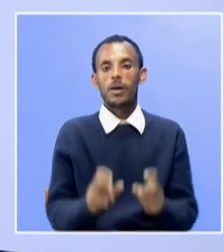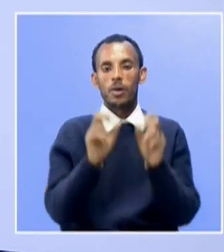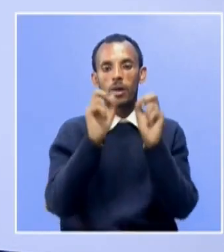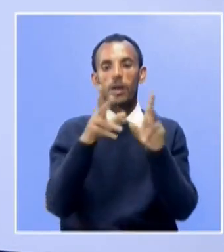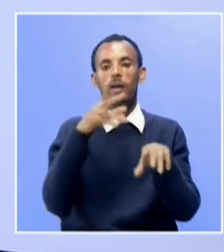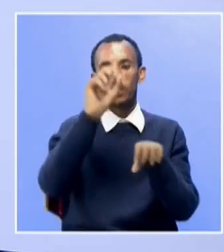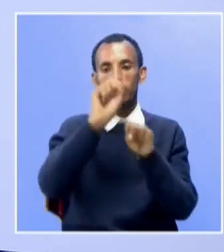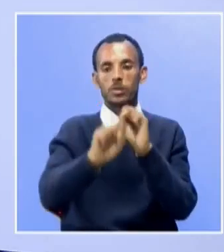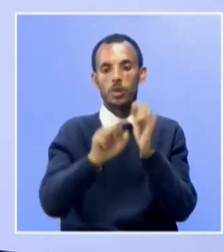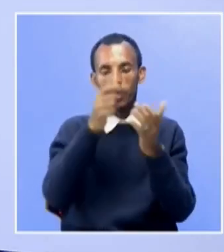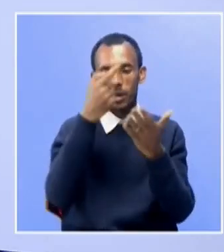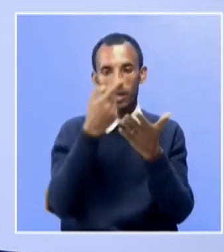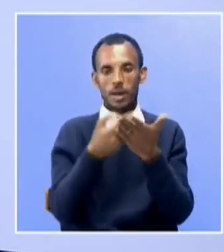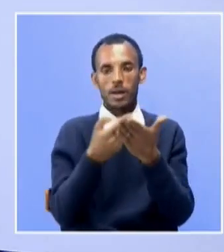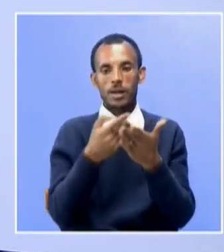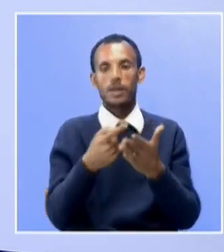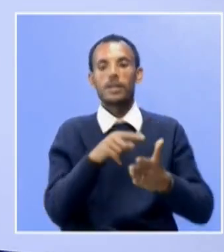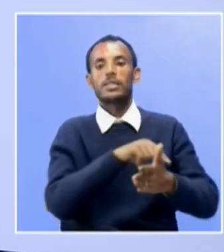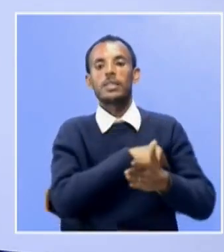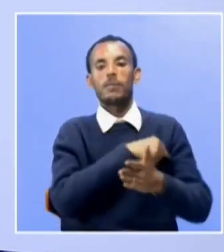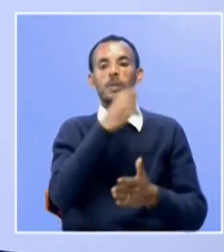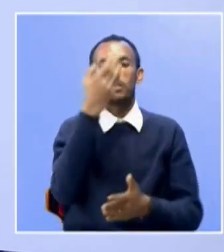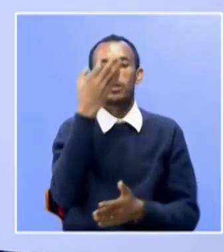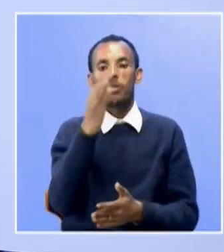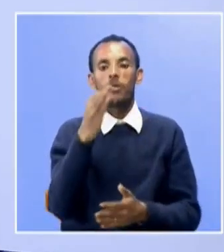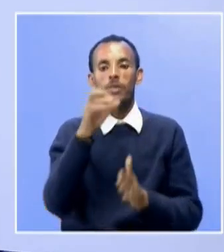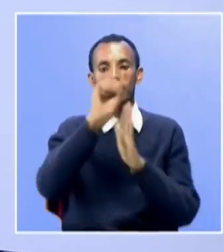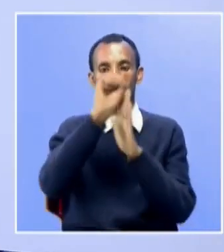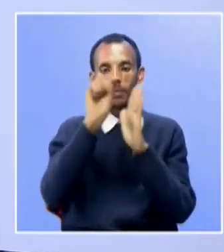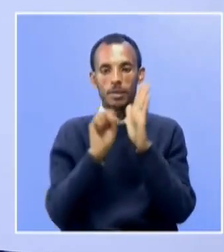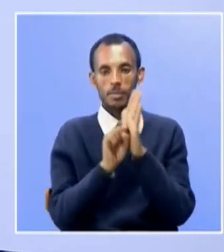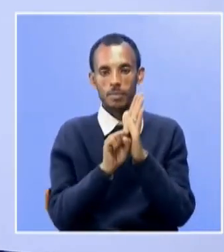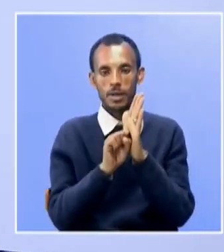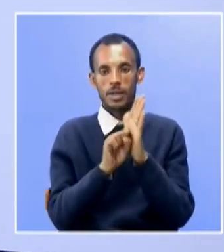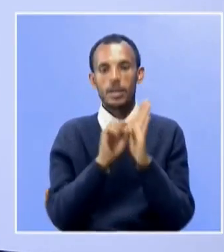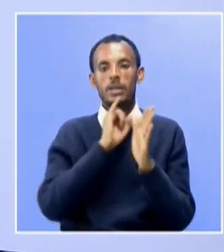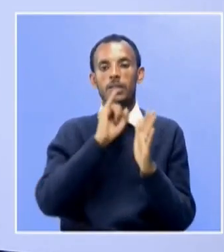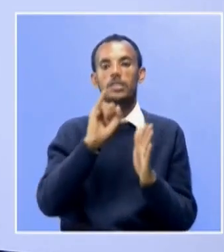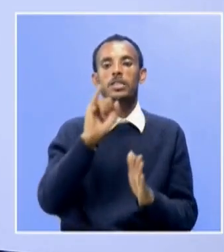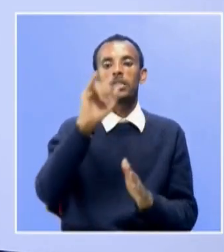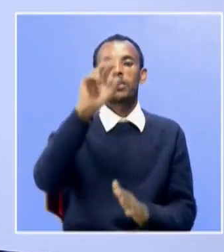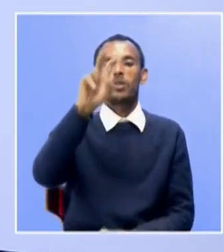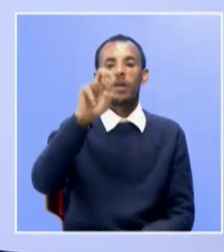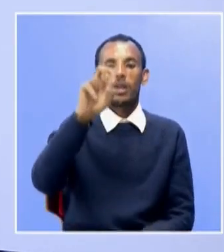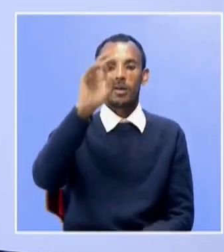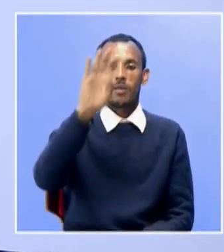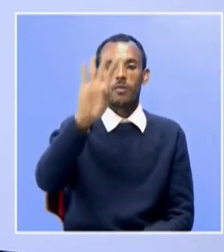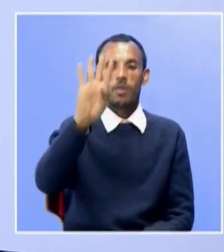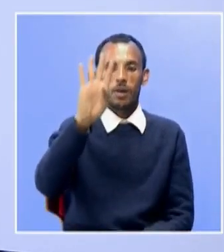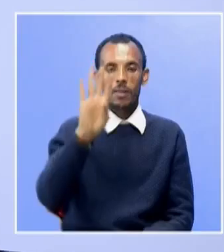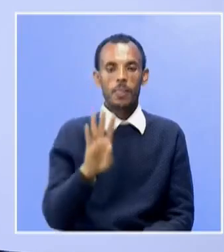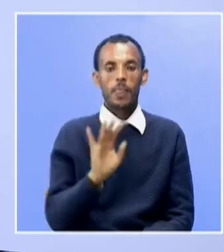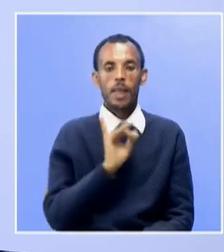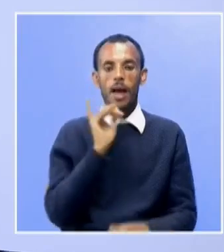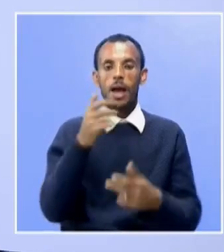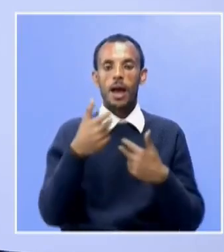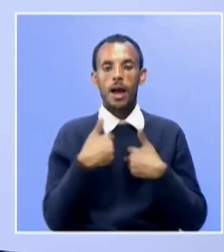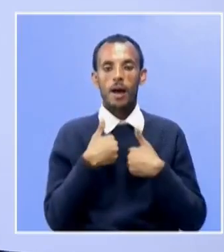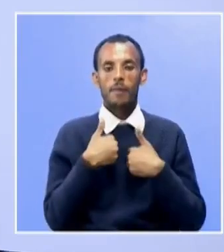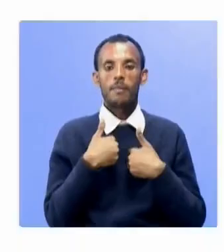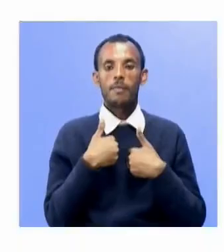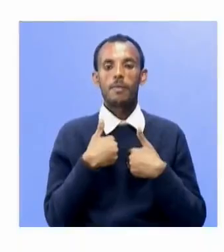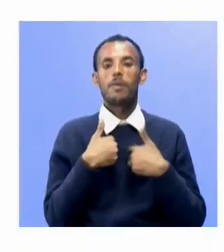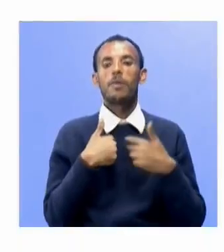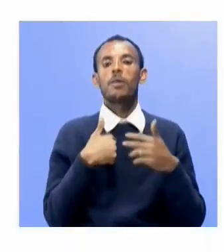So here, the temperature of September is this 24. So I have to just simply